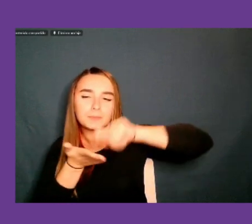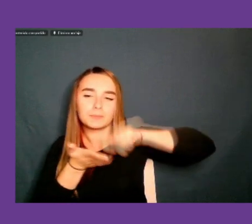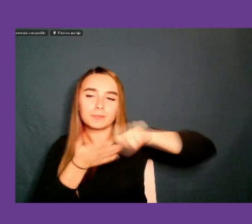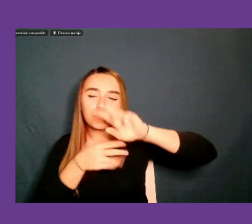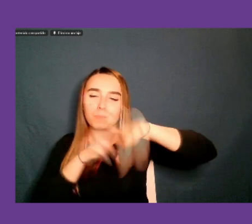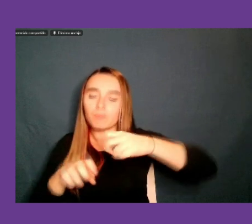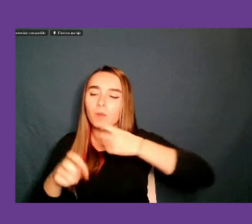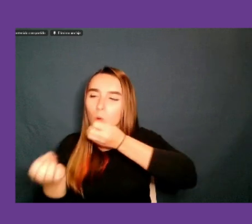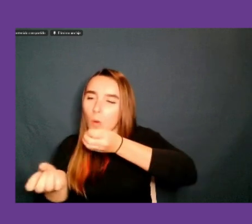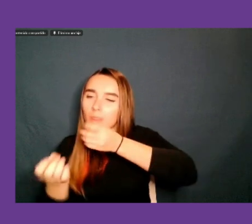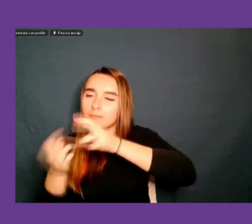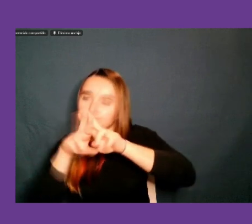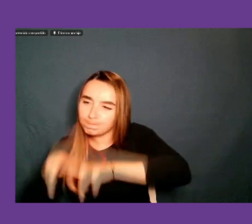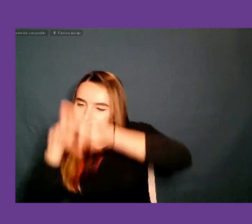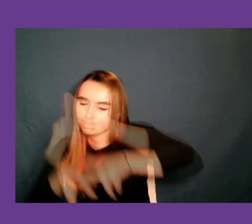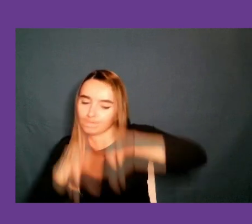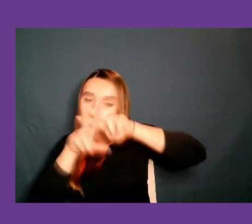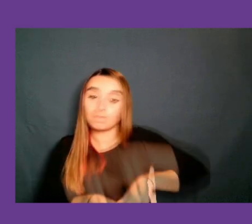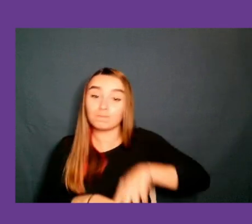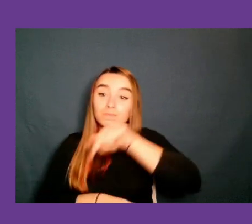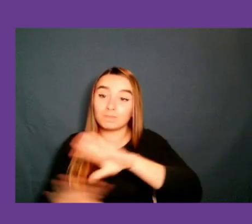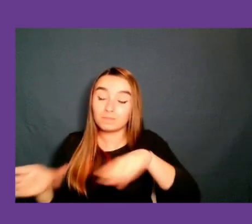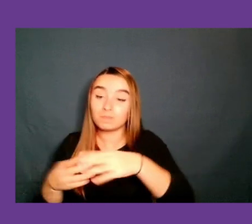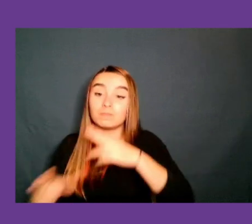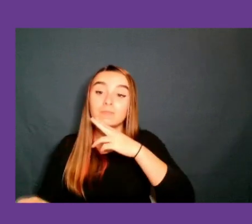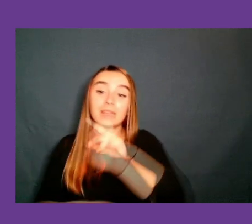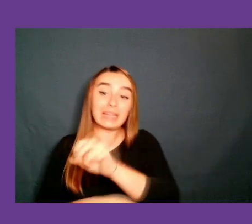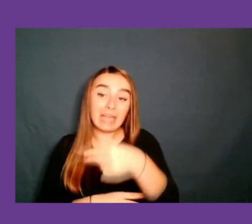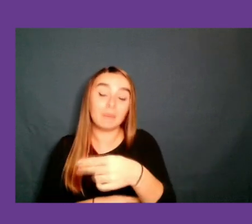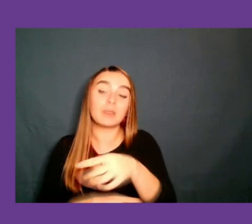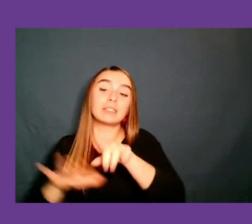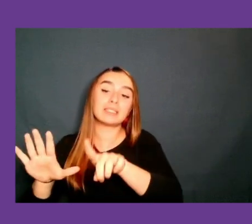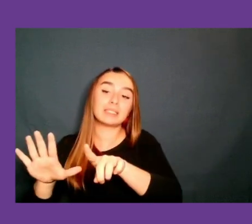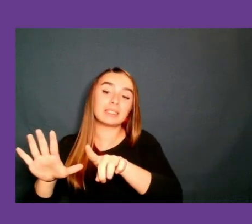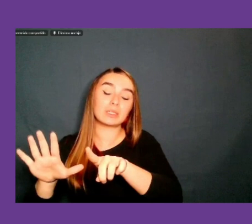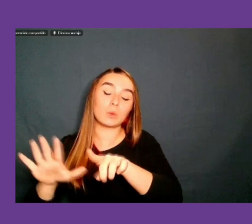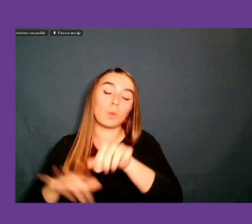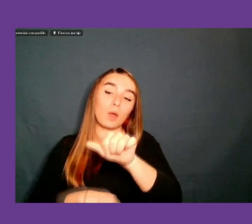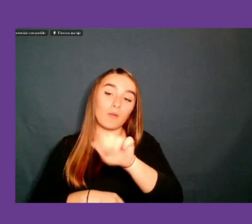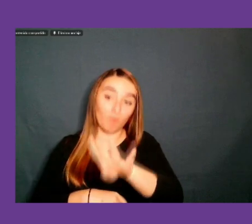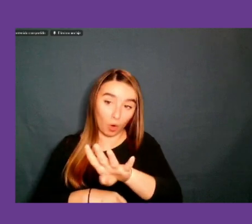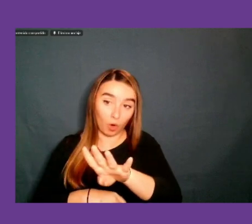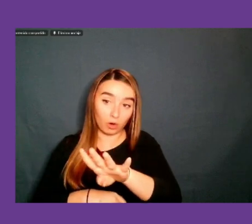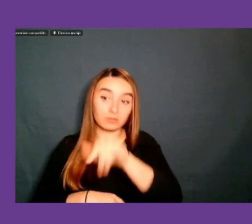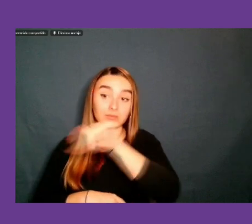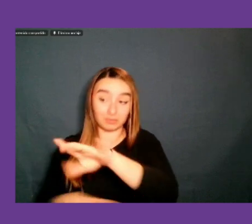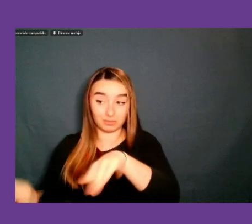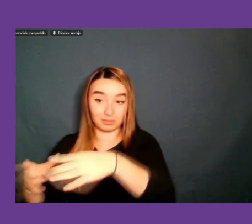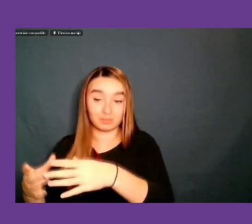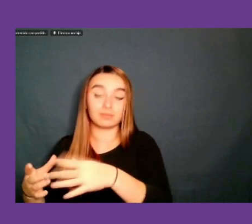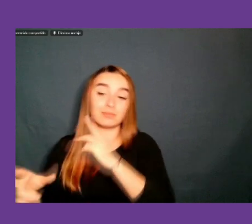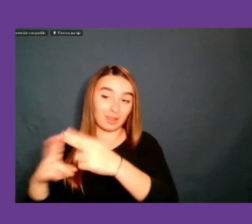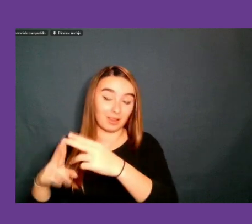comments and so on. And this special task force is called 614. And we have got in the joint technical body, we have got the